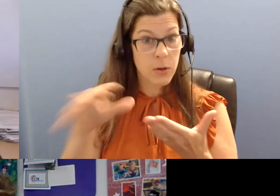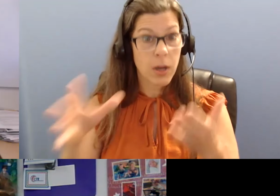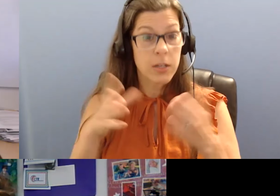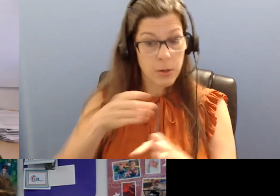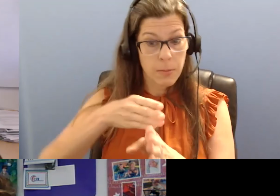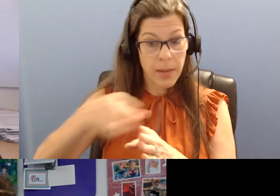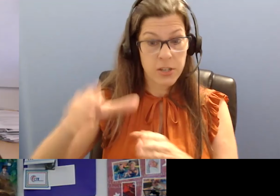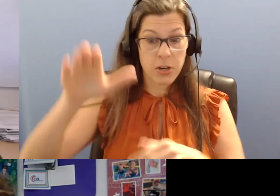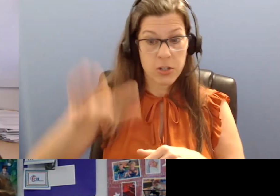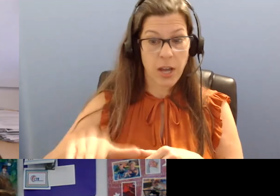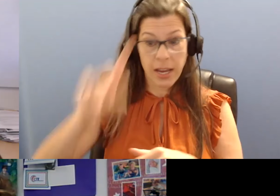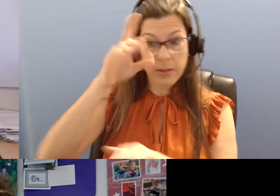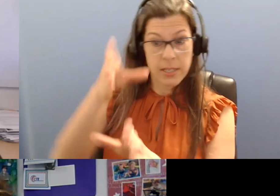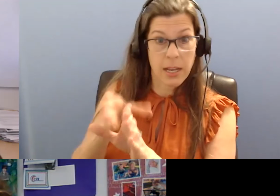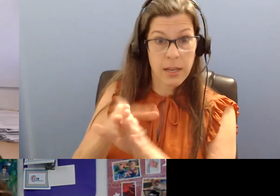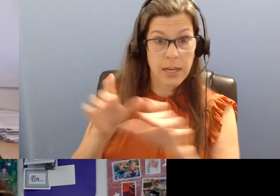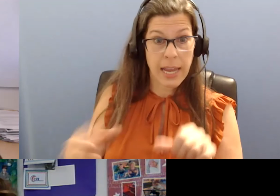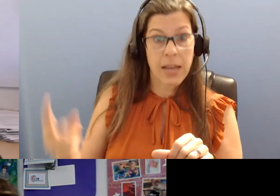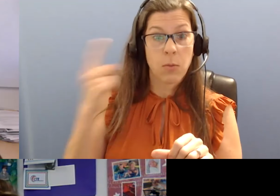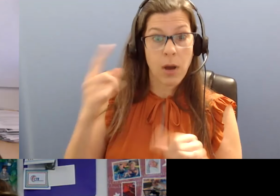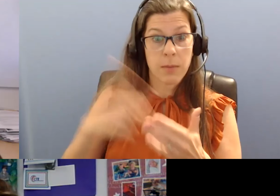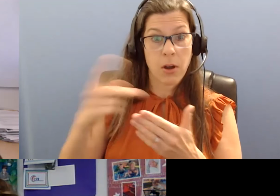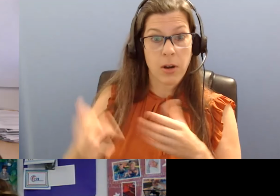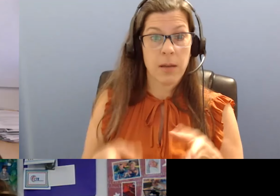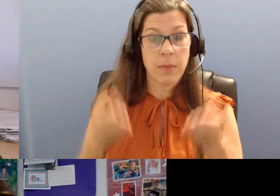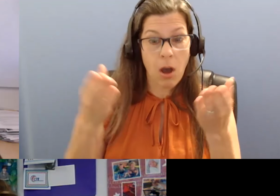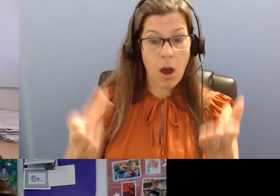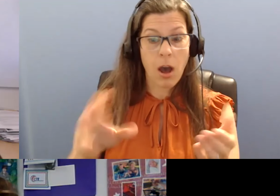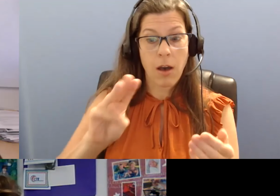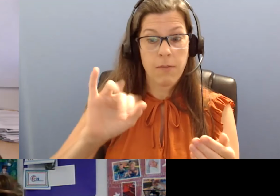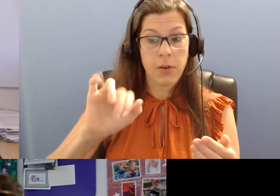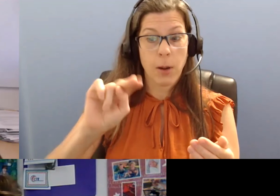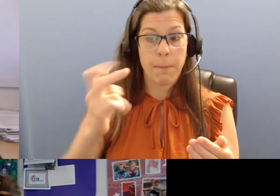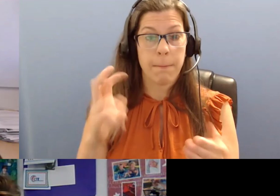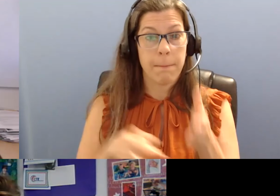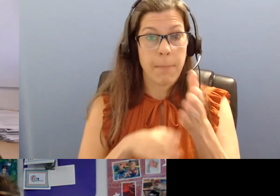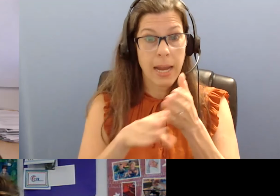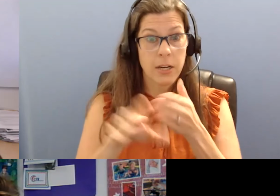psychology, can one of these programs offer a minor in ASL?